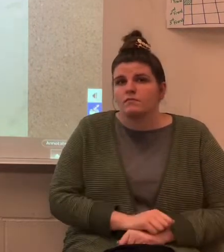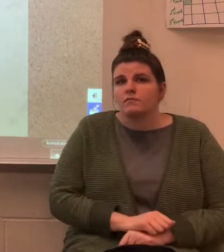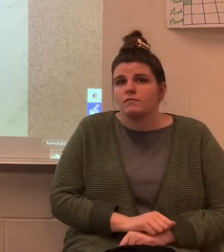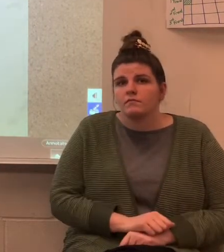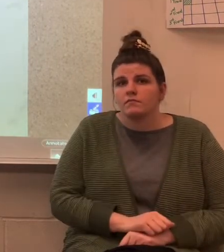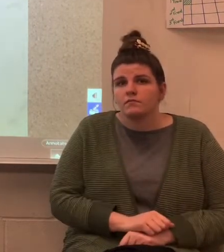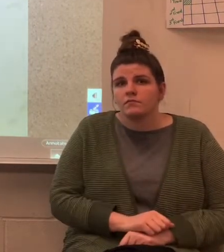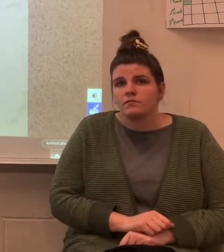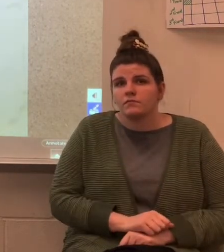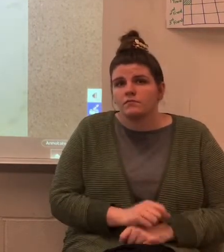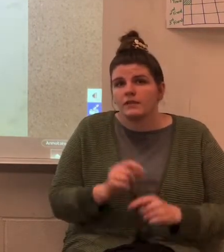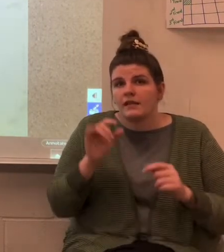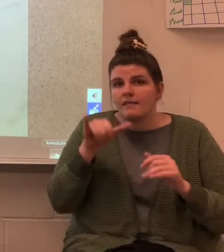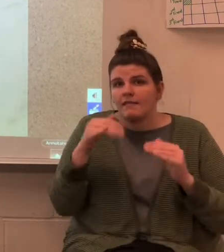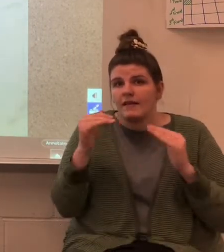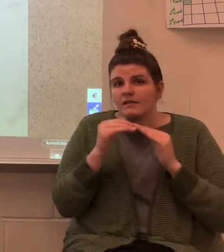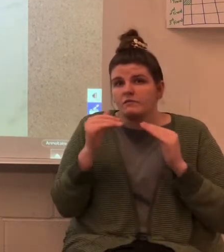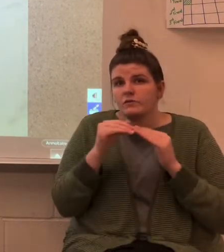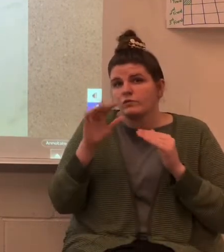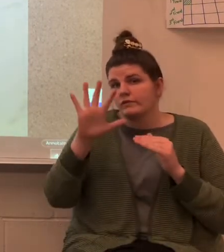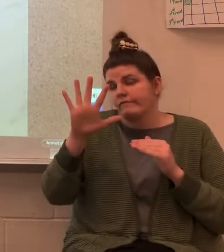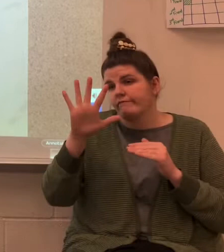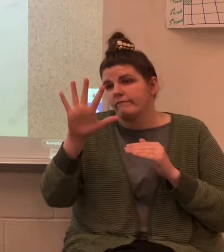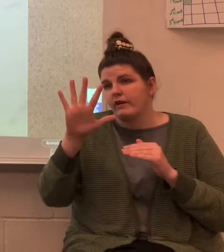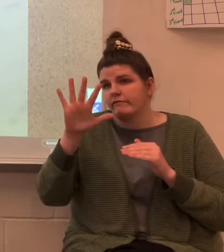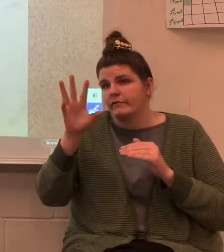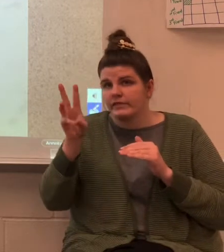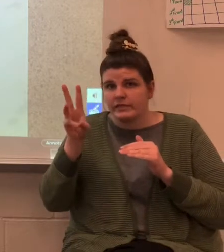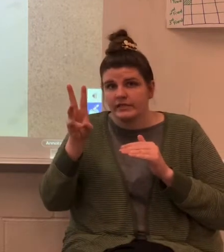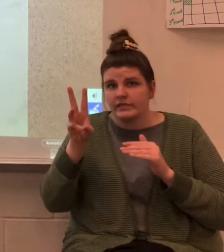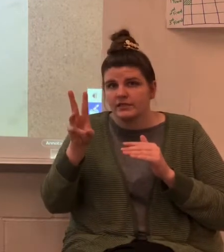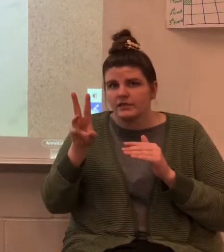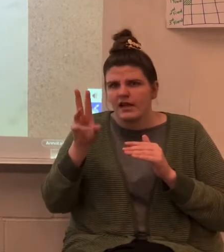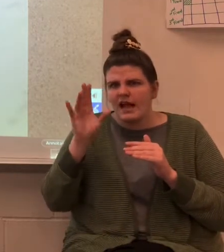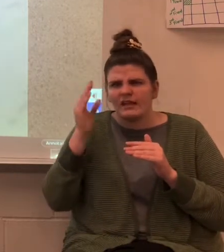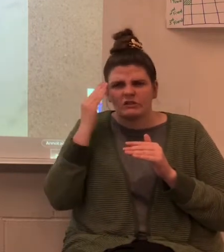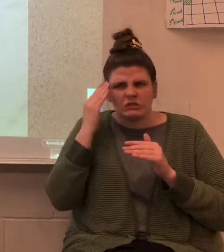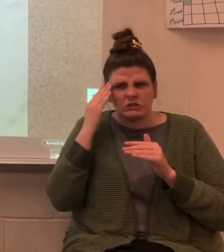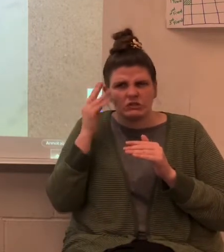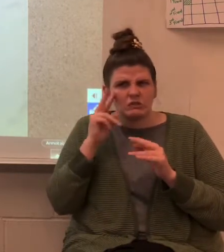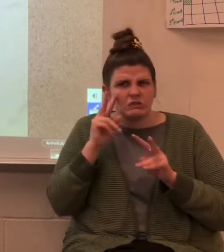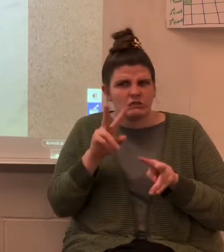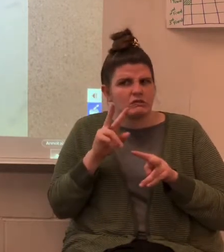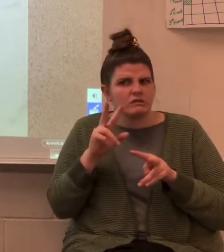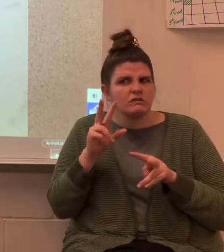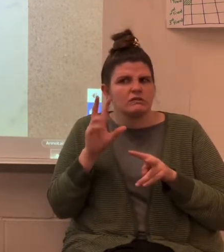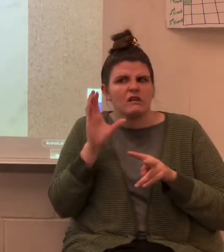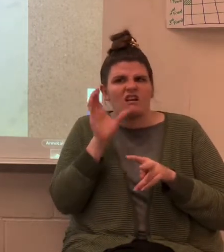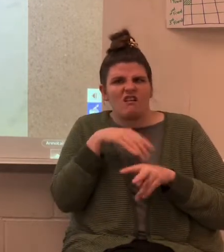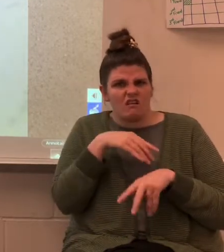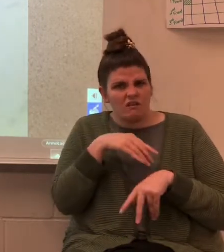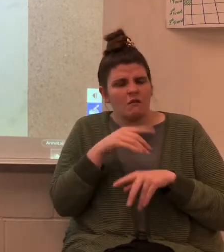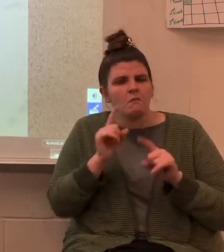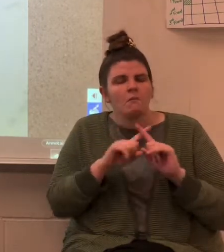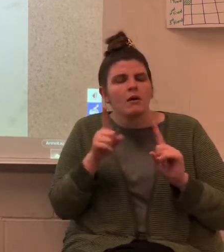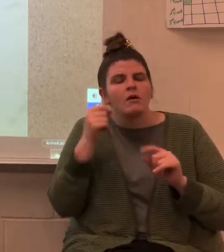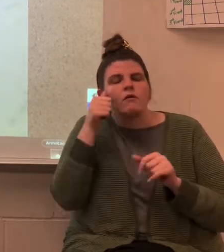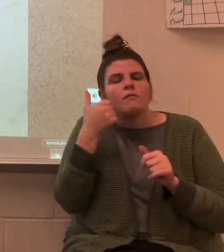to add up to 5/6. And I know that that looks strange, but remember, when you would